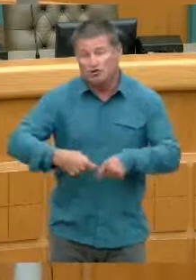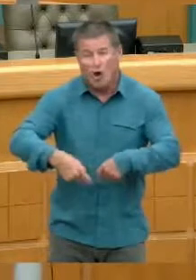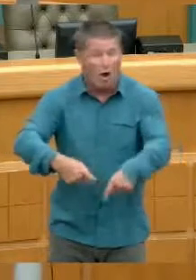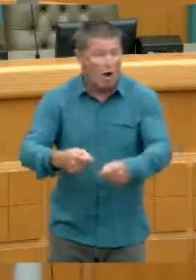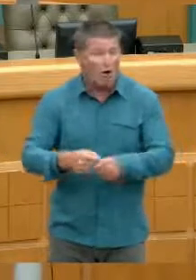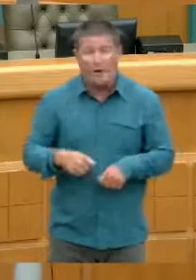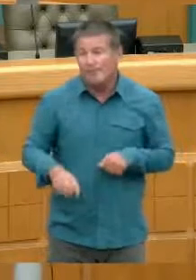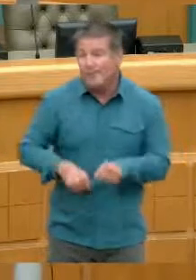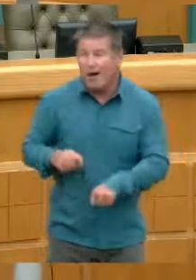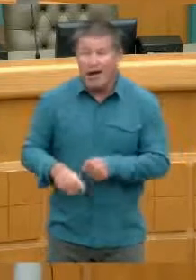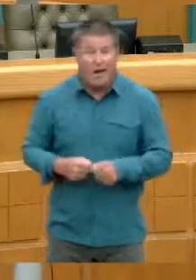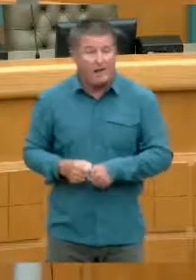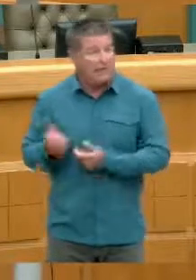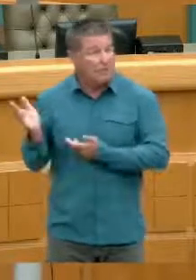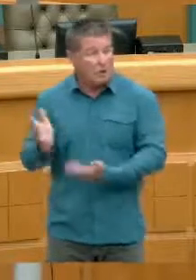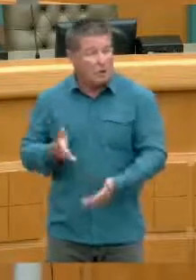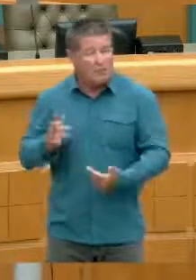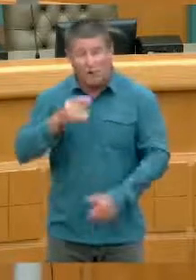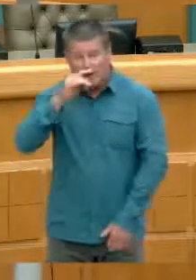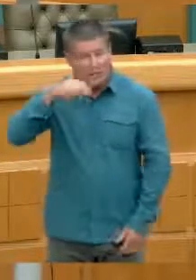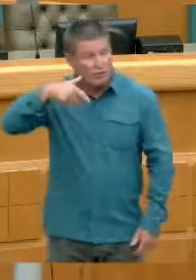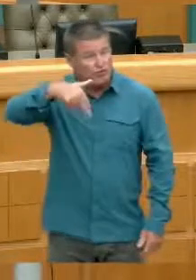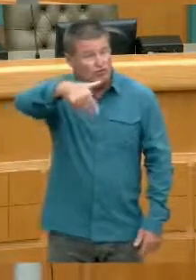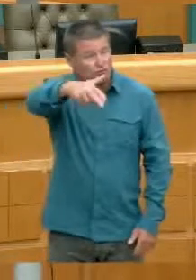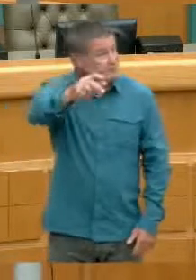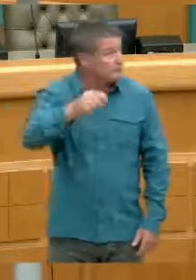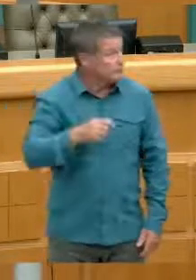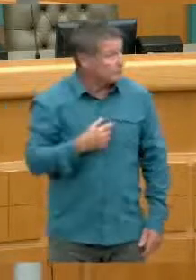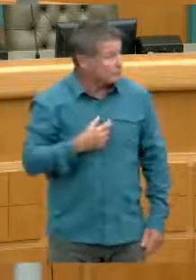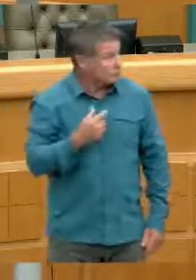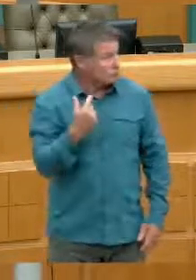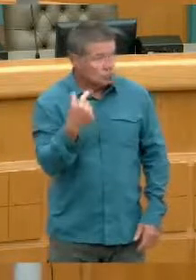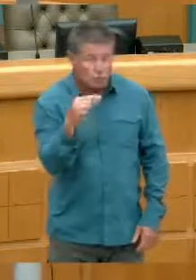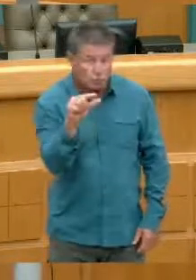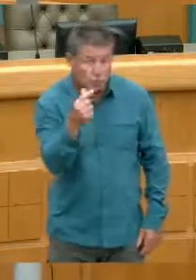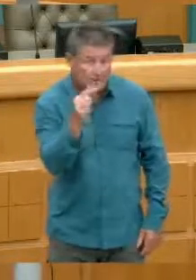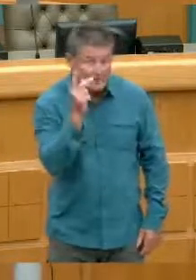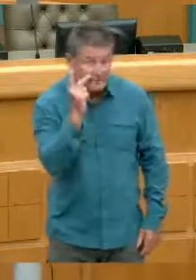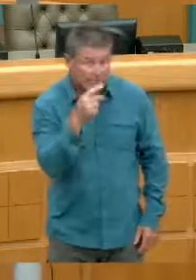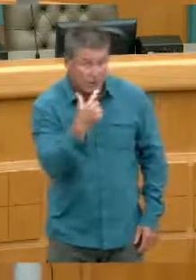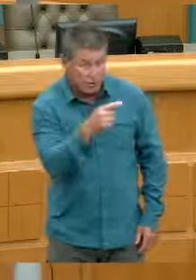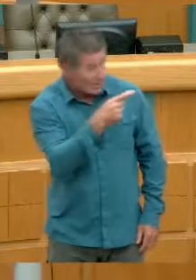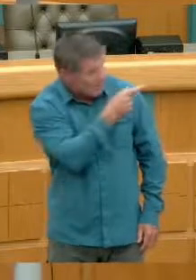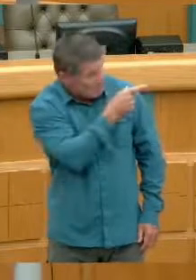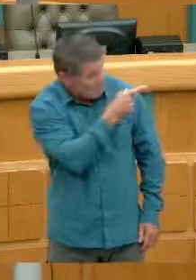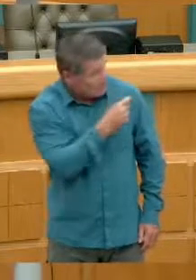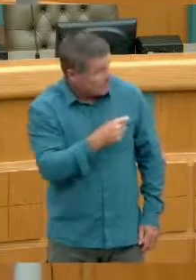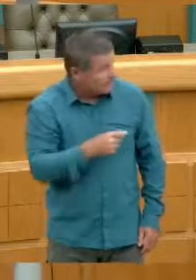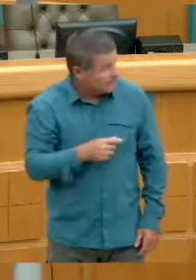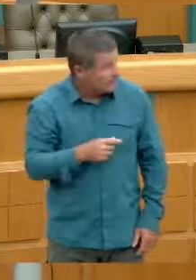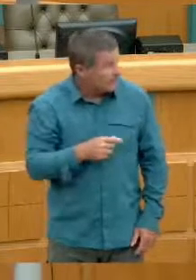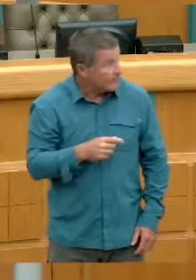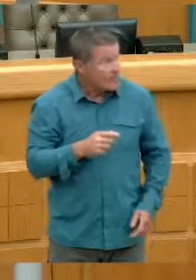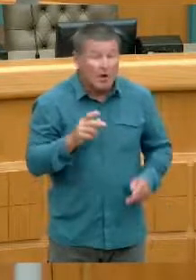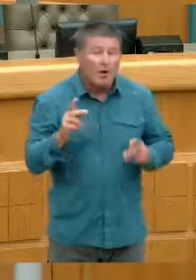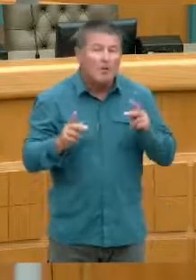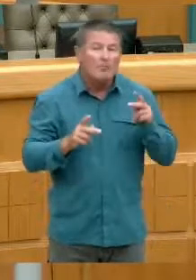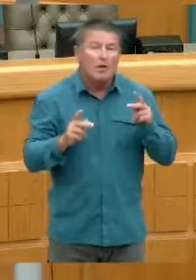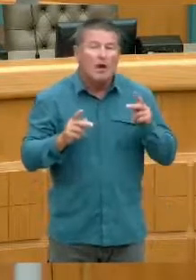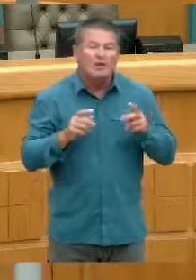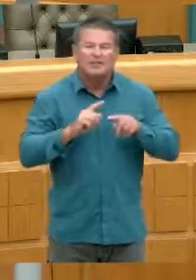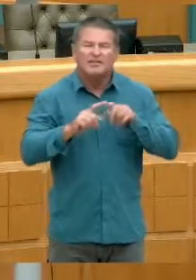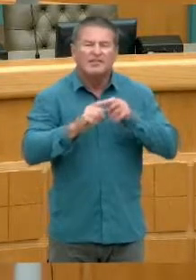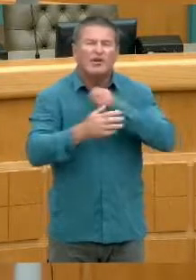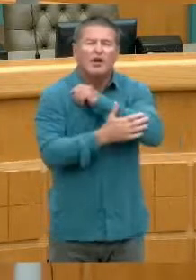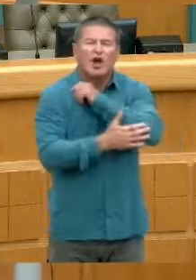bike, take the kids out. What's going to be happening in these 2 green areas is several places across the country are doing this.